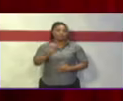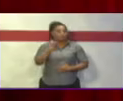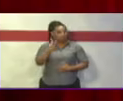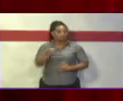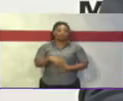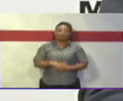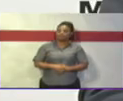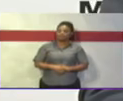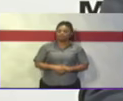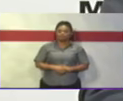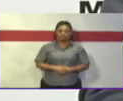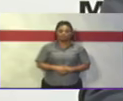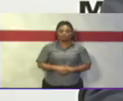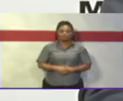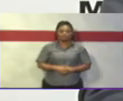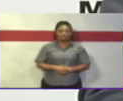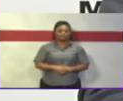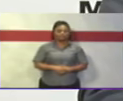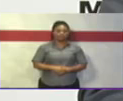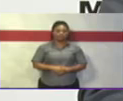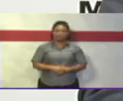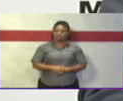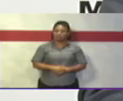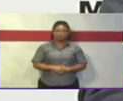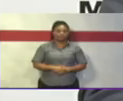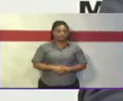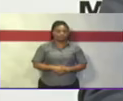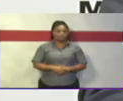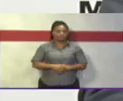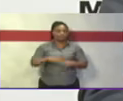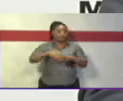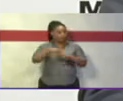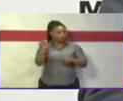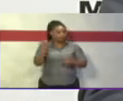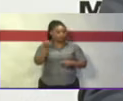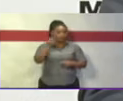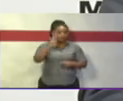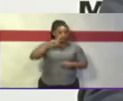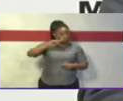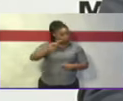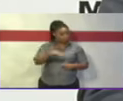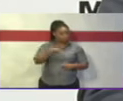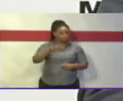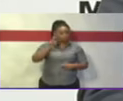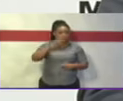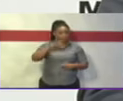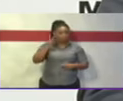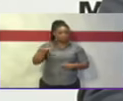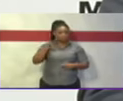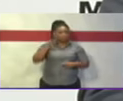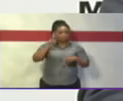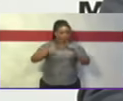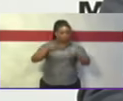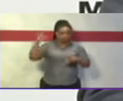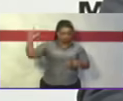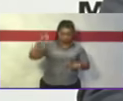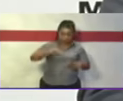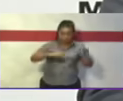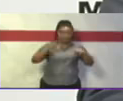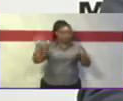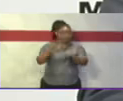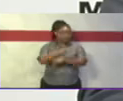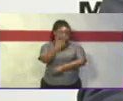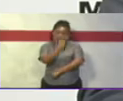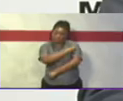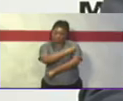let me put the figure in a different way. So out of the 14,222 persons that came in fully vaccinated, we would have